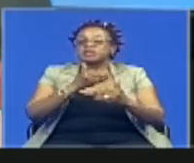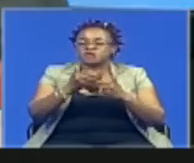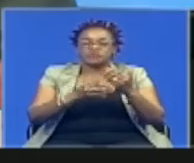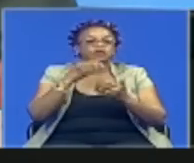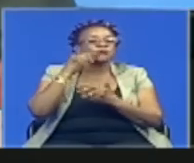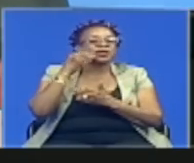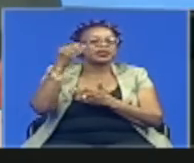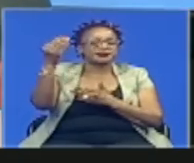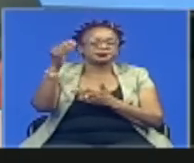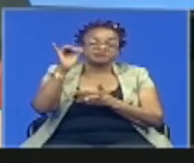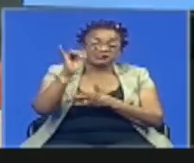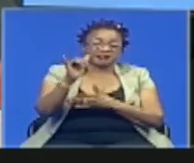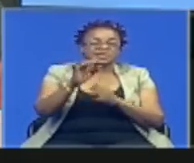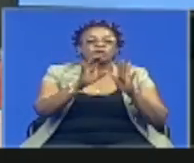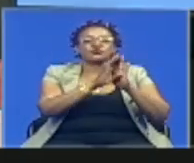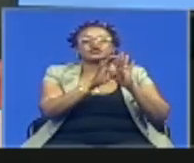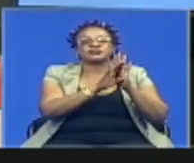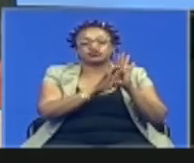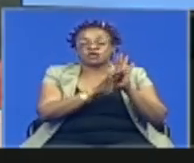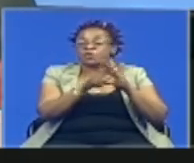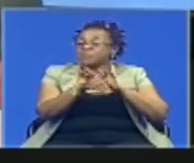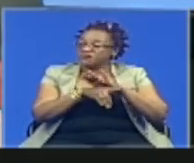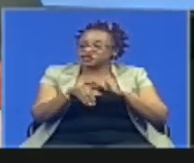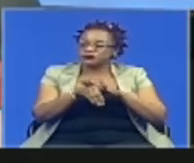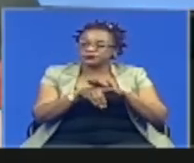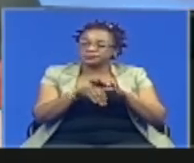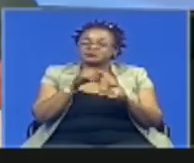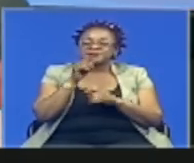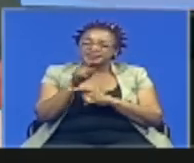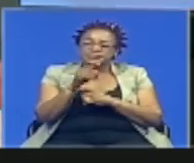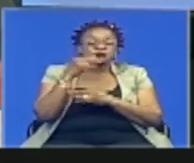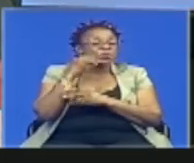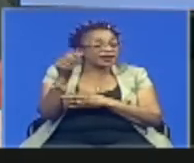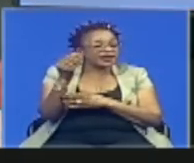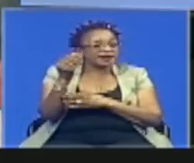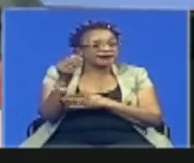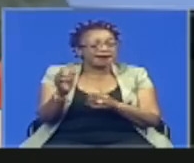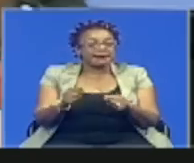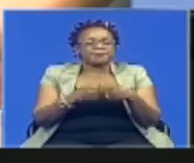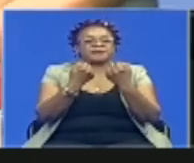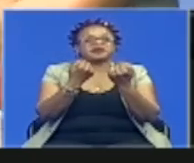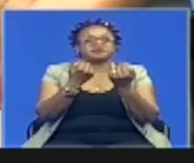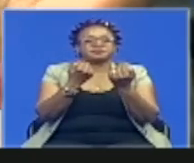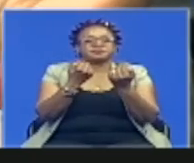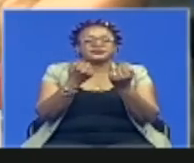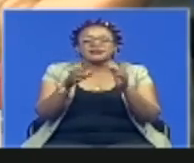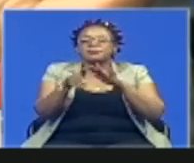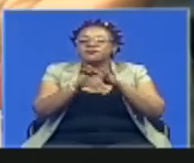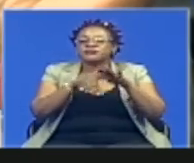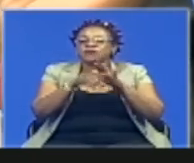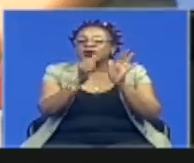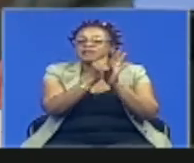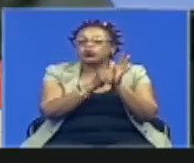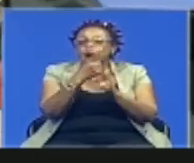a constitutional provision. And this swearing in comes at the tail end of the provision of Article 140,